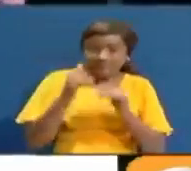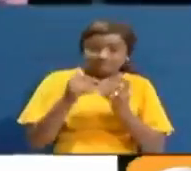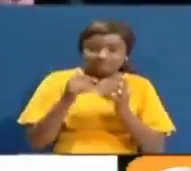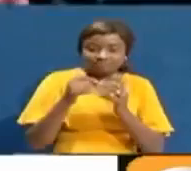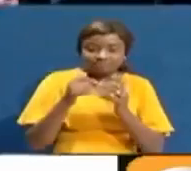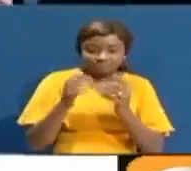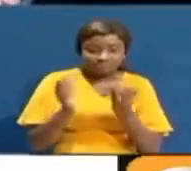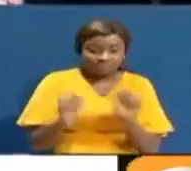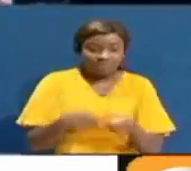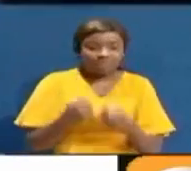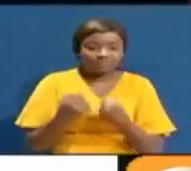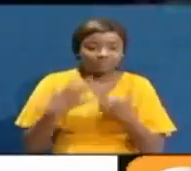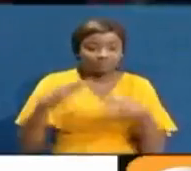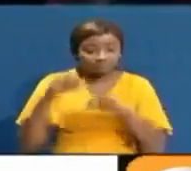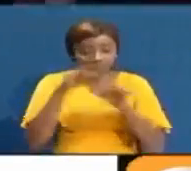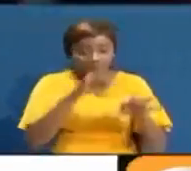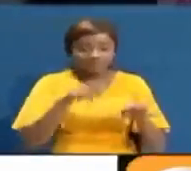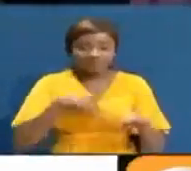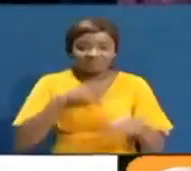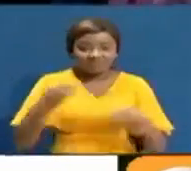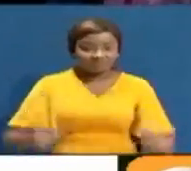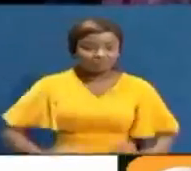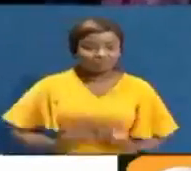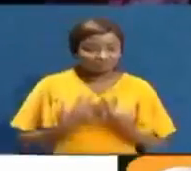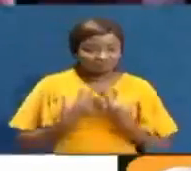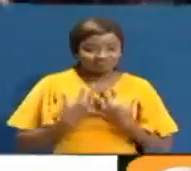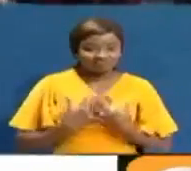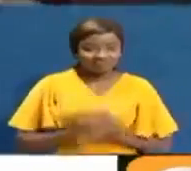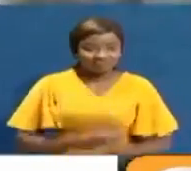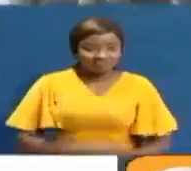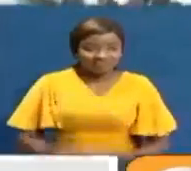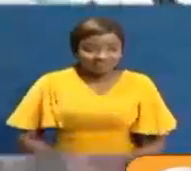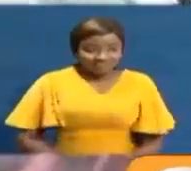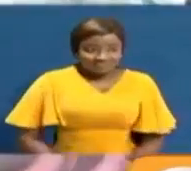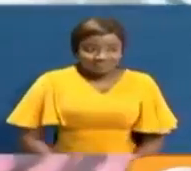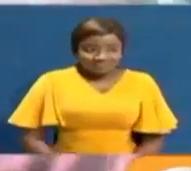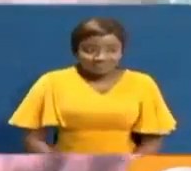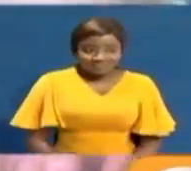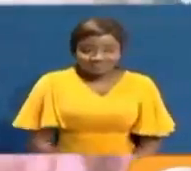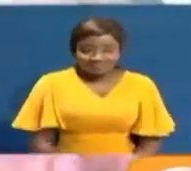exploits will inspire more. Bernard Ndong for Citizen TV.